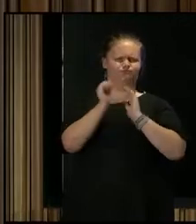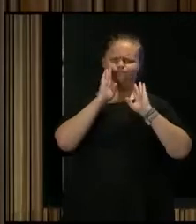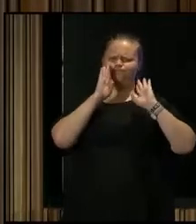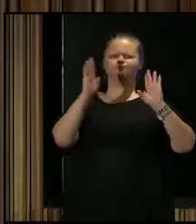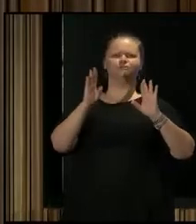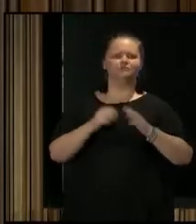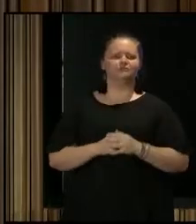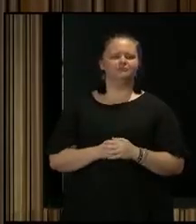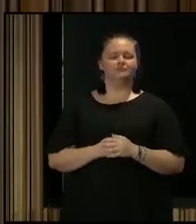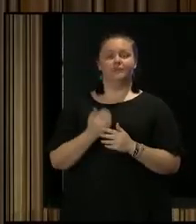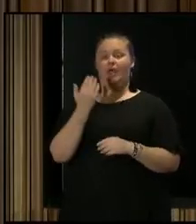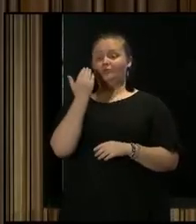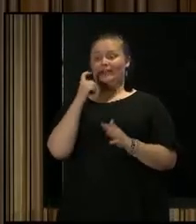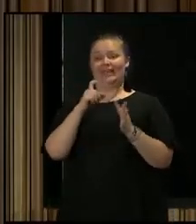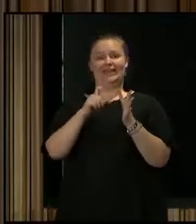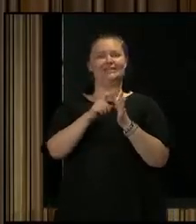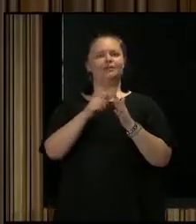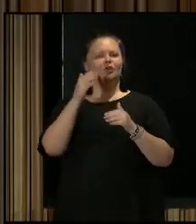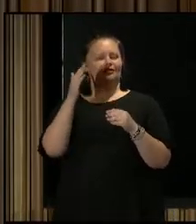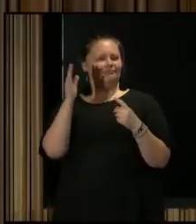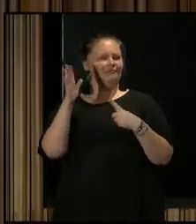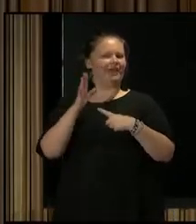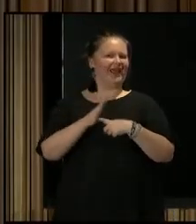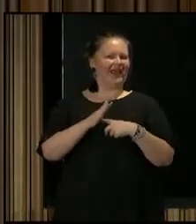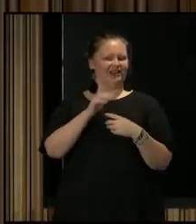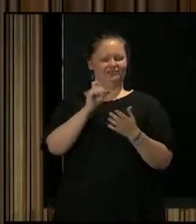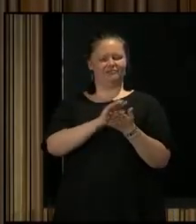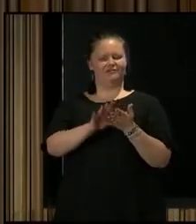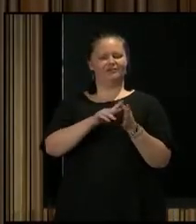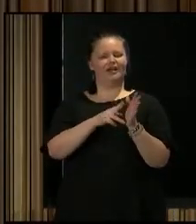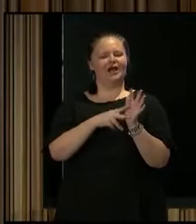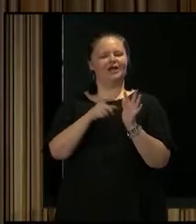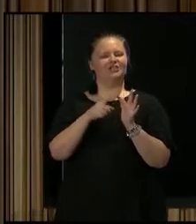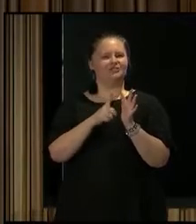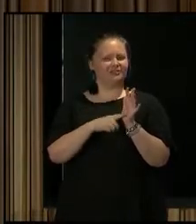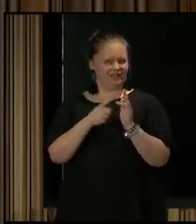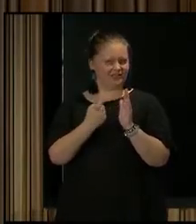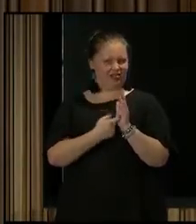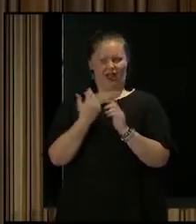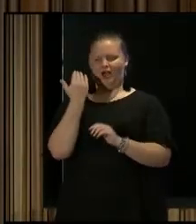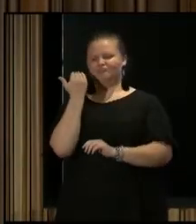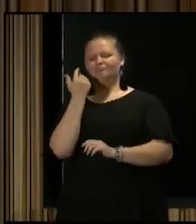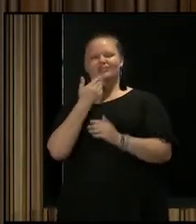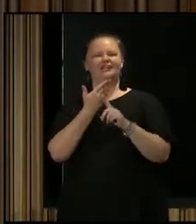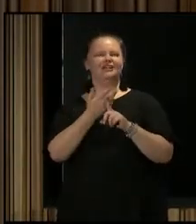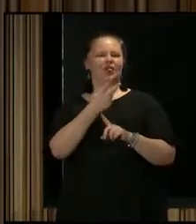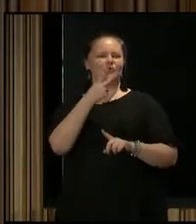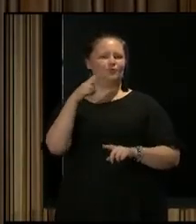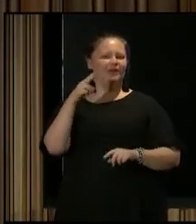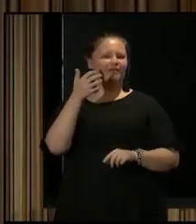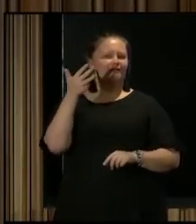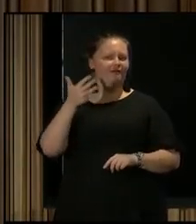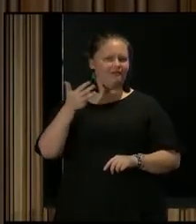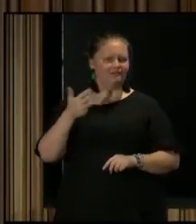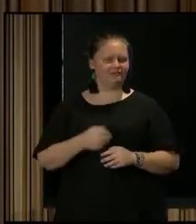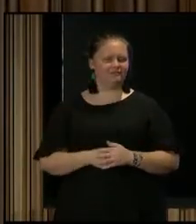she was the Deputy Vice-Chancellor Learning and Teaching, a role that she held until her retirement in 2019. So tonight's